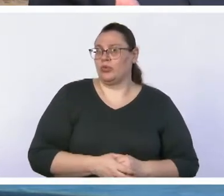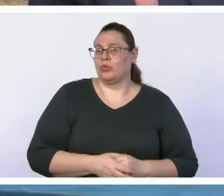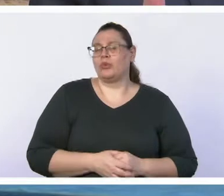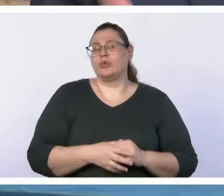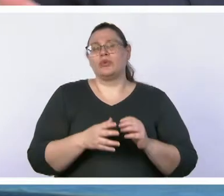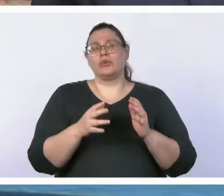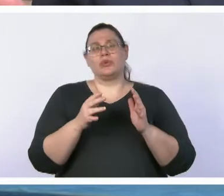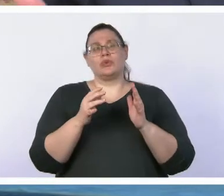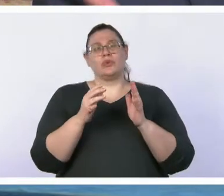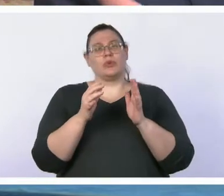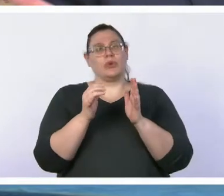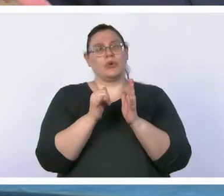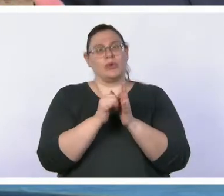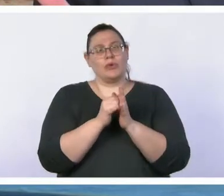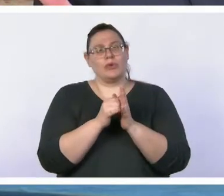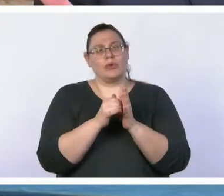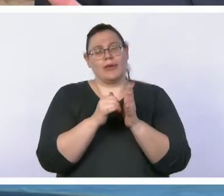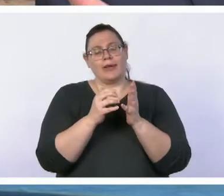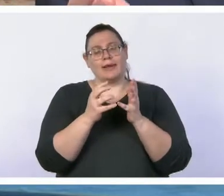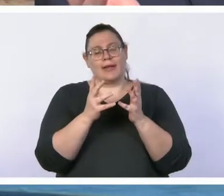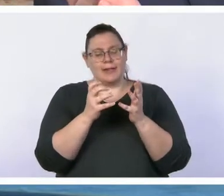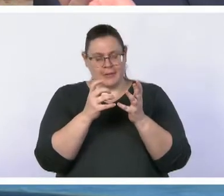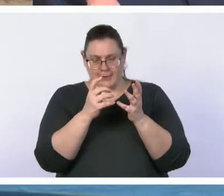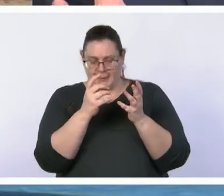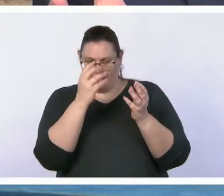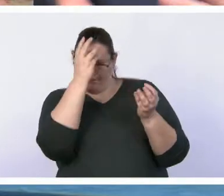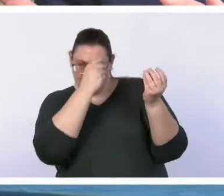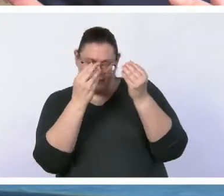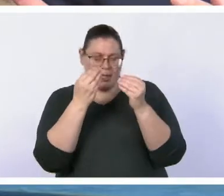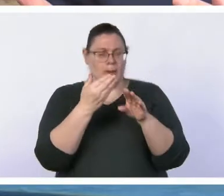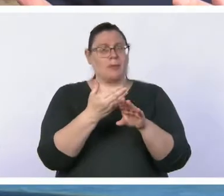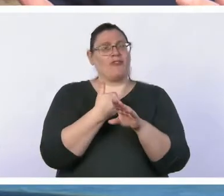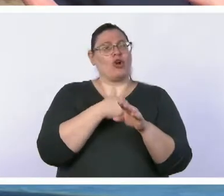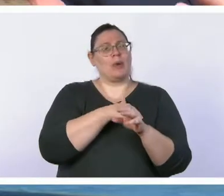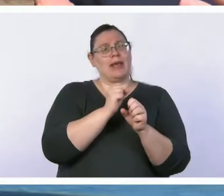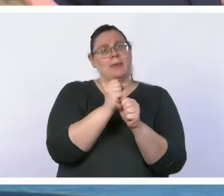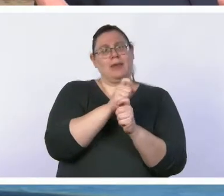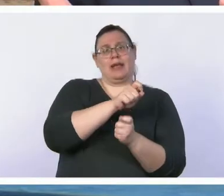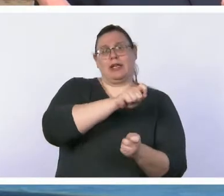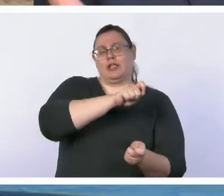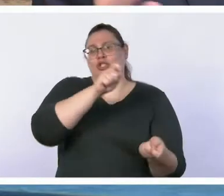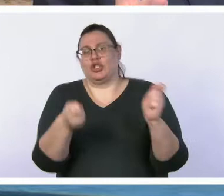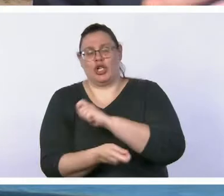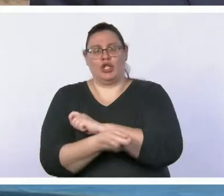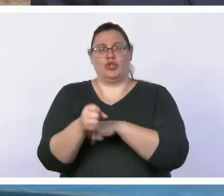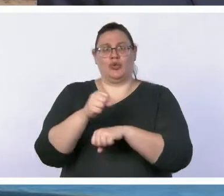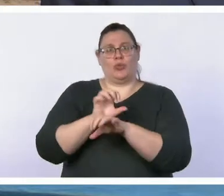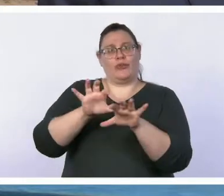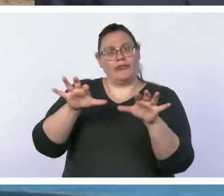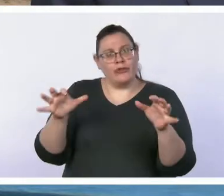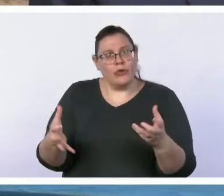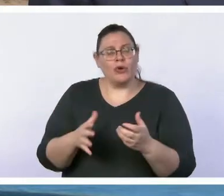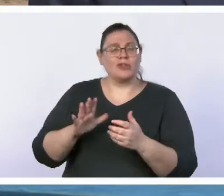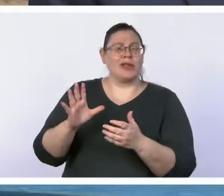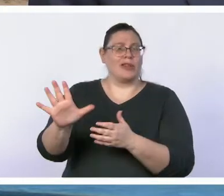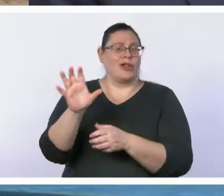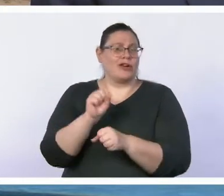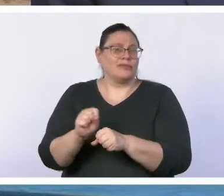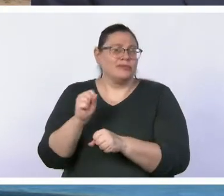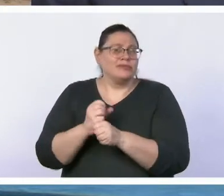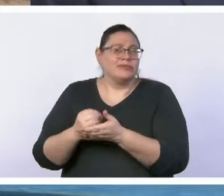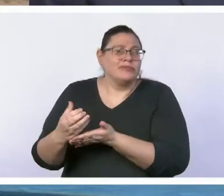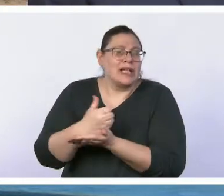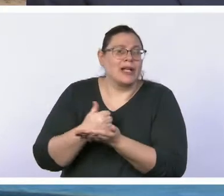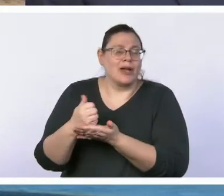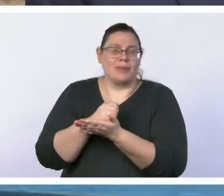a declaration before we can make such a dramatic change to the workforce and to their livelihood. So that's